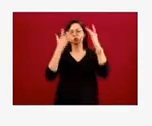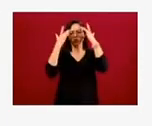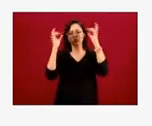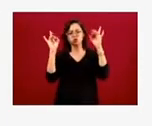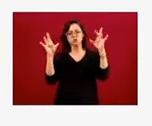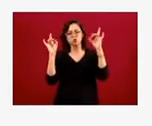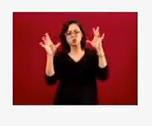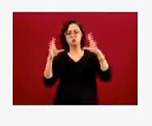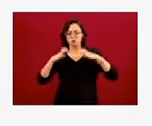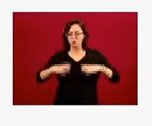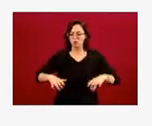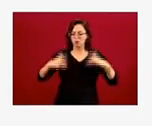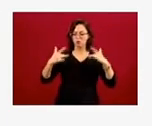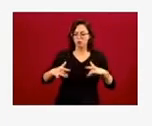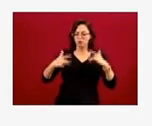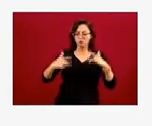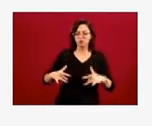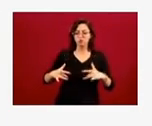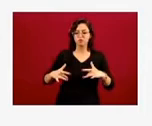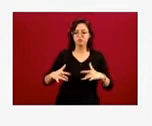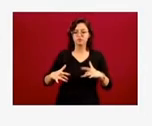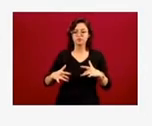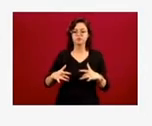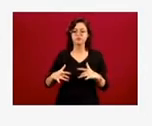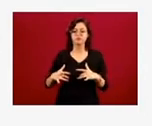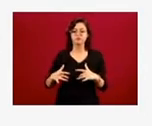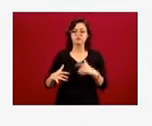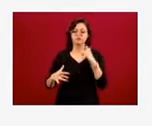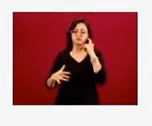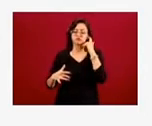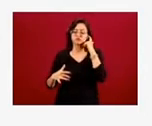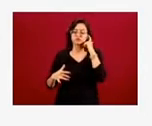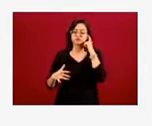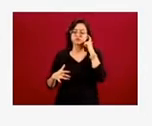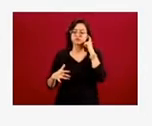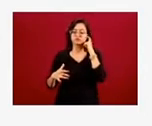COVID-19, headache, cough, muscular pain,